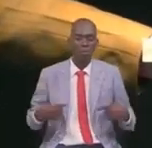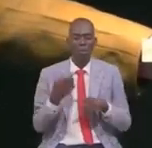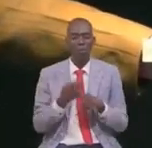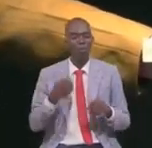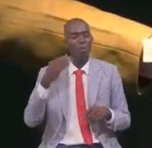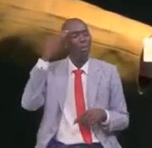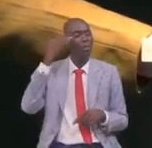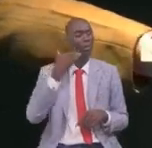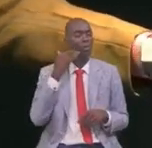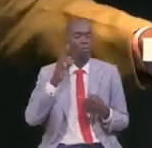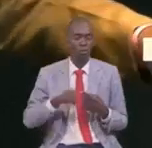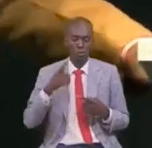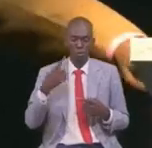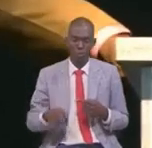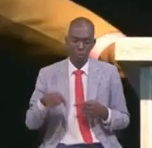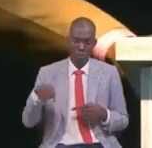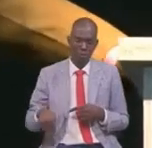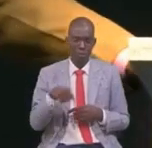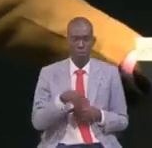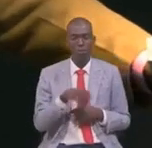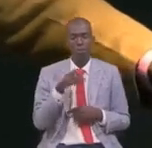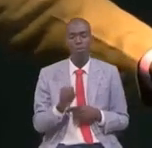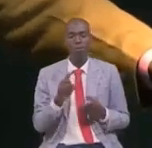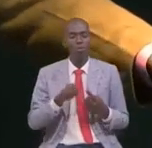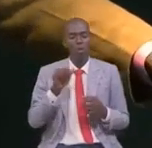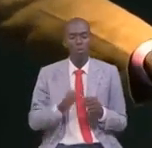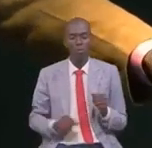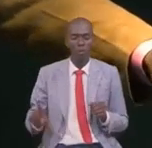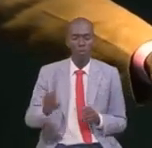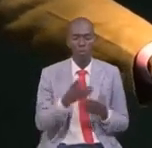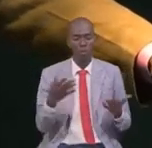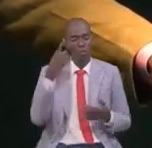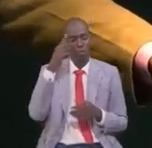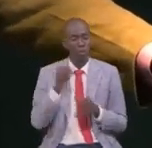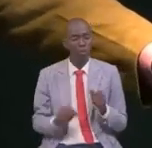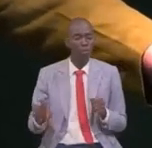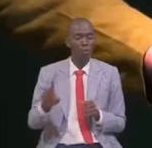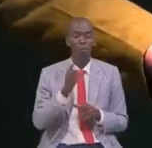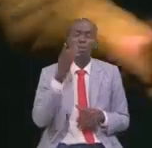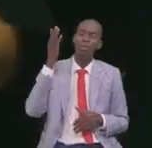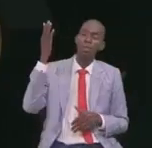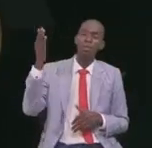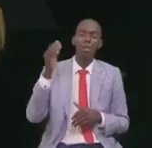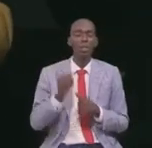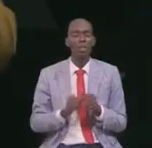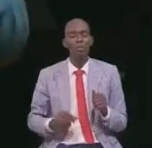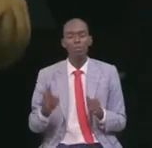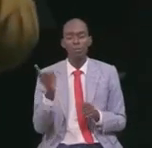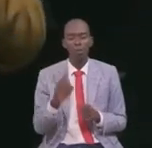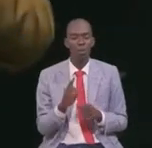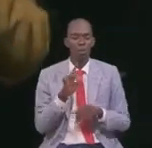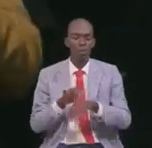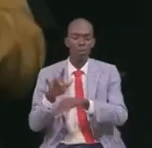the head to the tip of the toe, for everyone here, for everyone over there, everywhere,